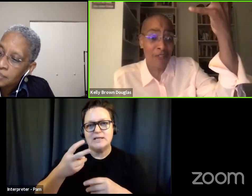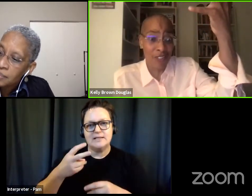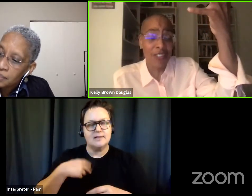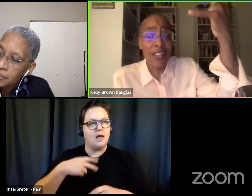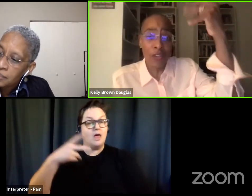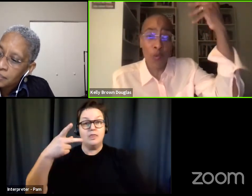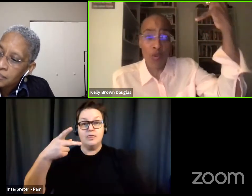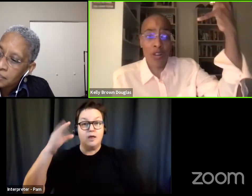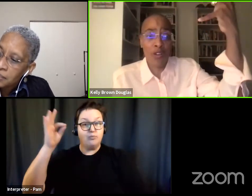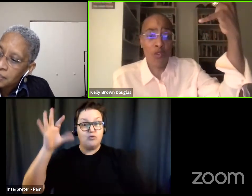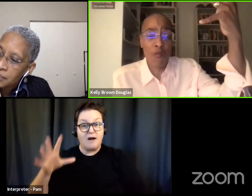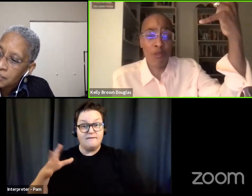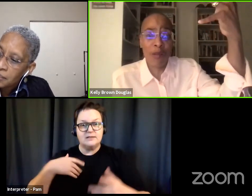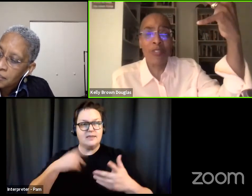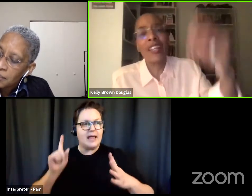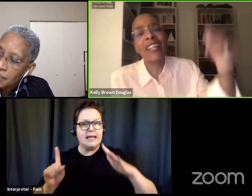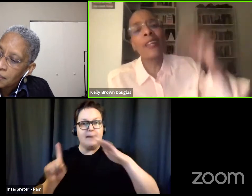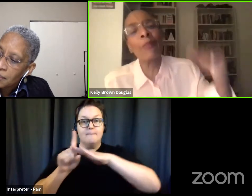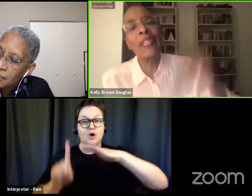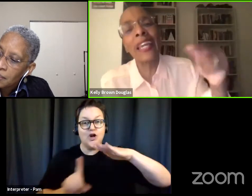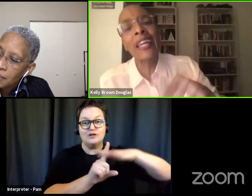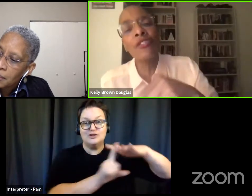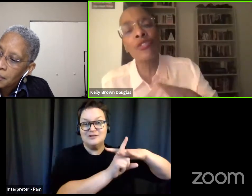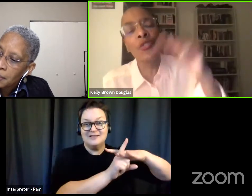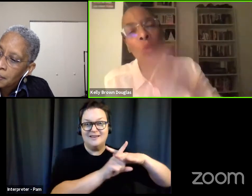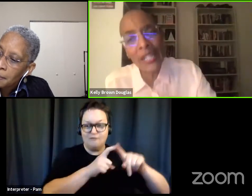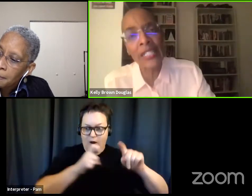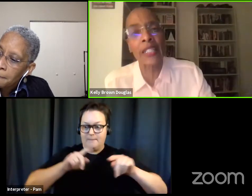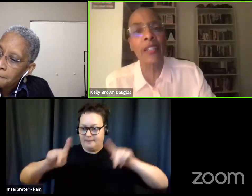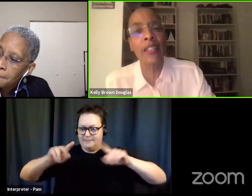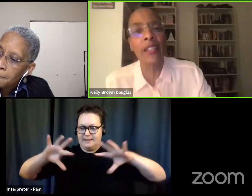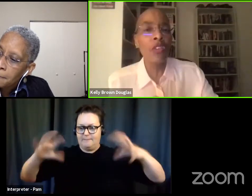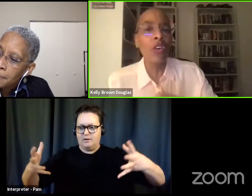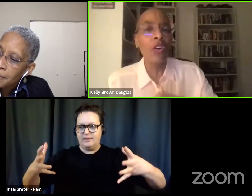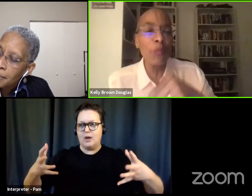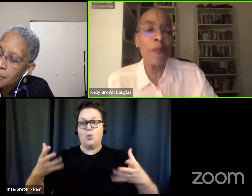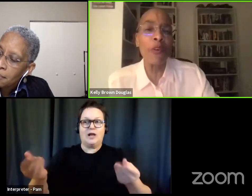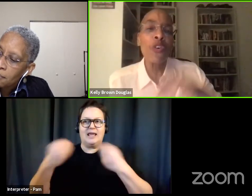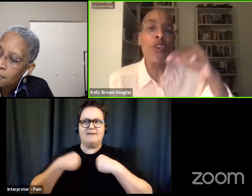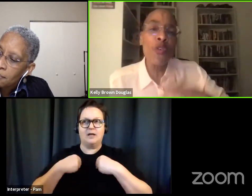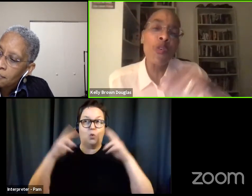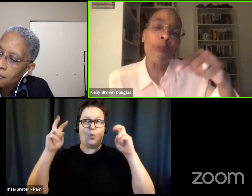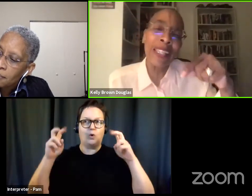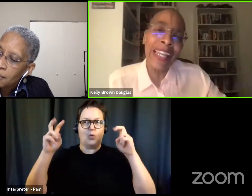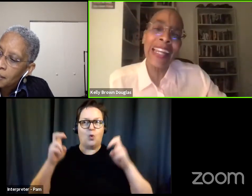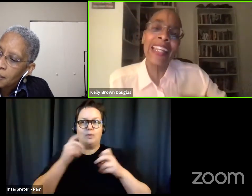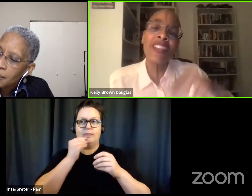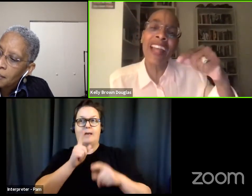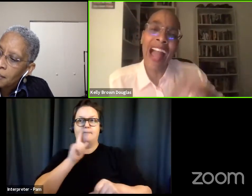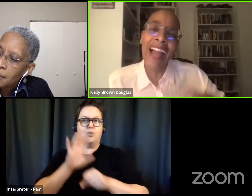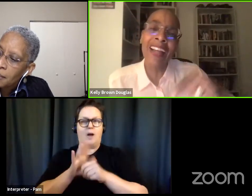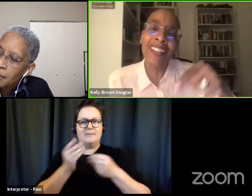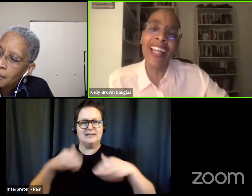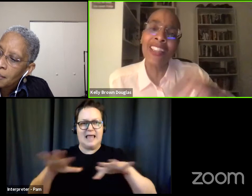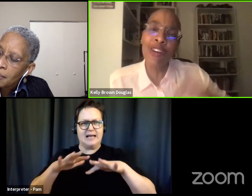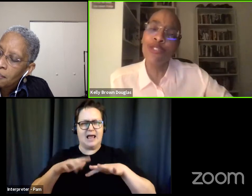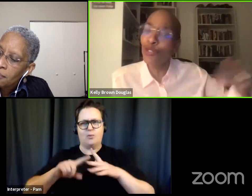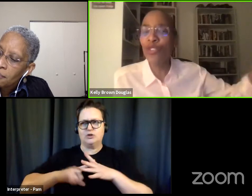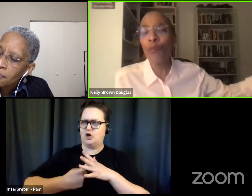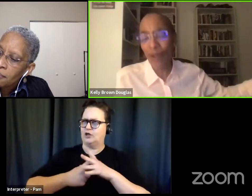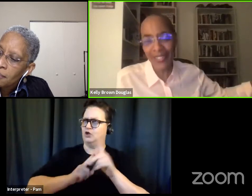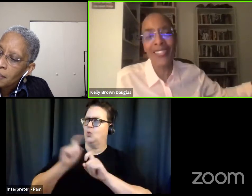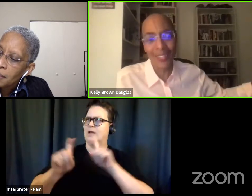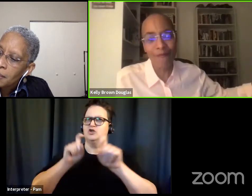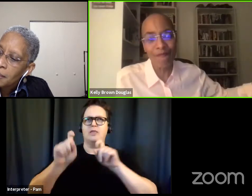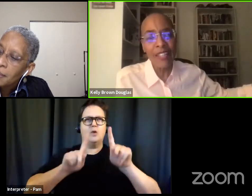who were given the quote unquote promised land, and began to question those people who were beginning to act like those